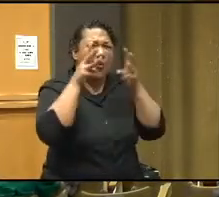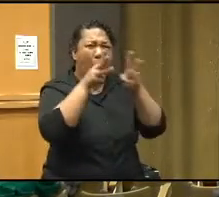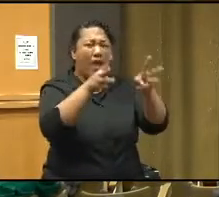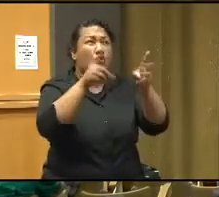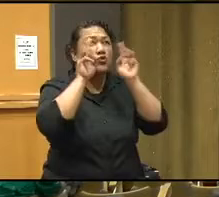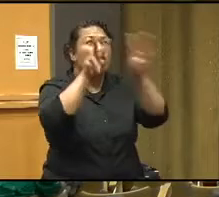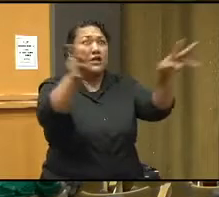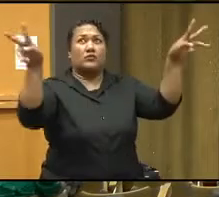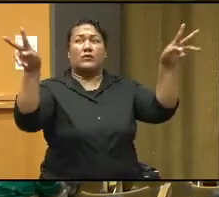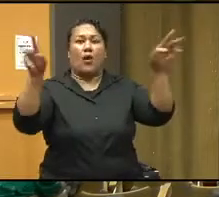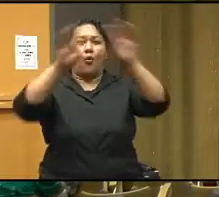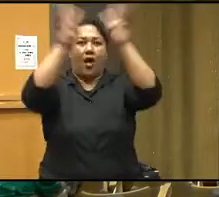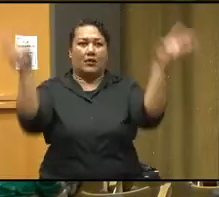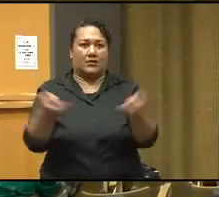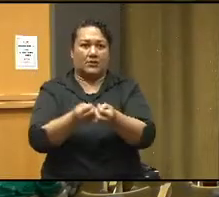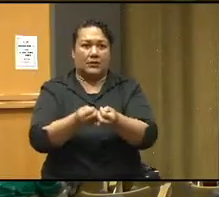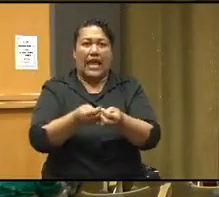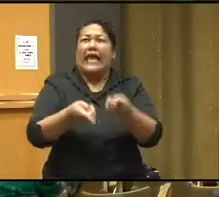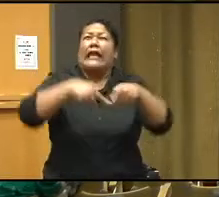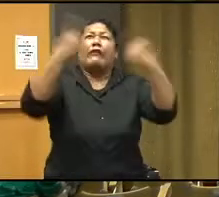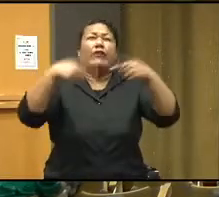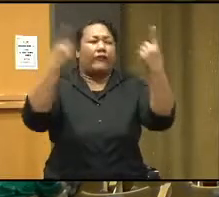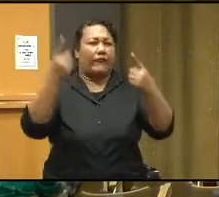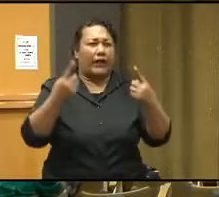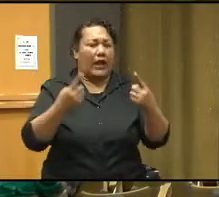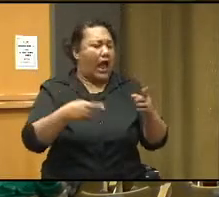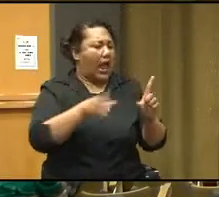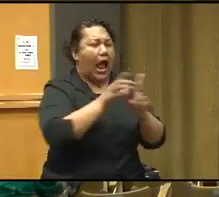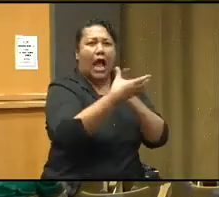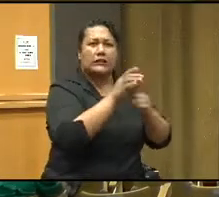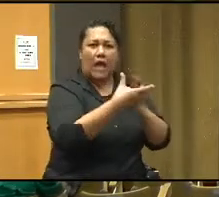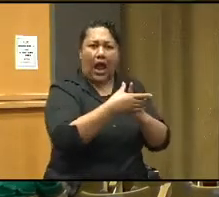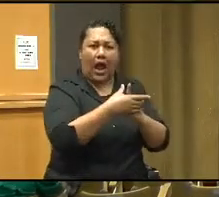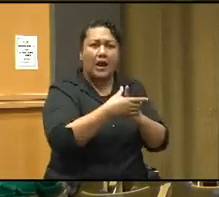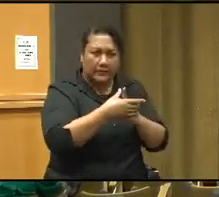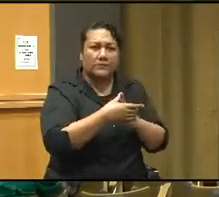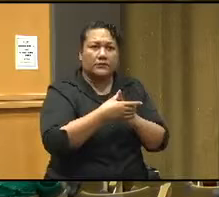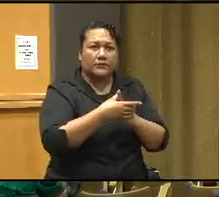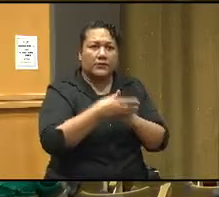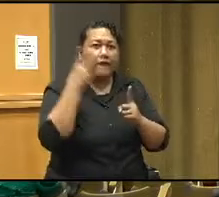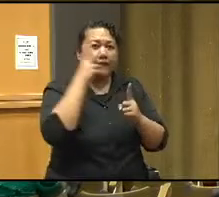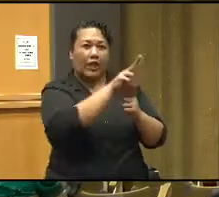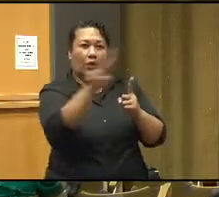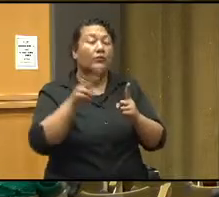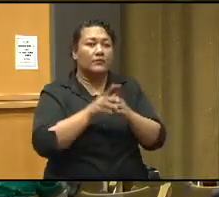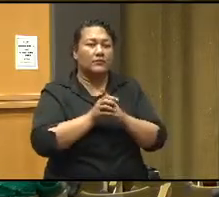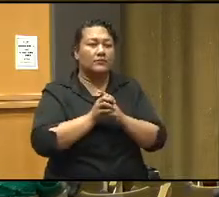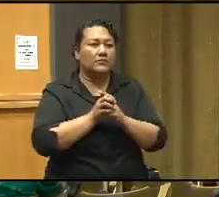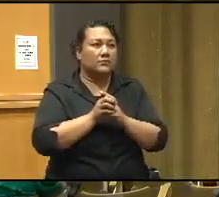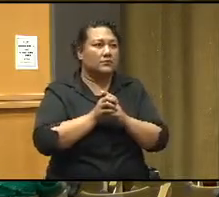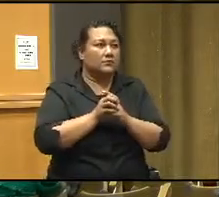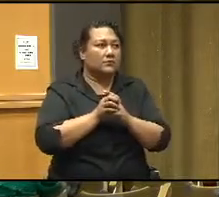developed and different cultural views that can be looked at, because Pacific is quite complex, and different